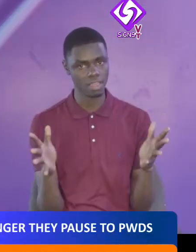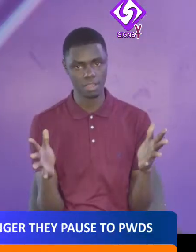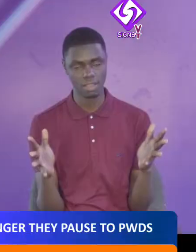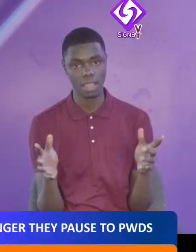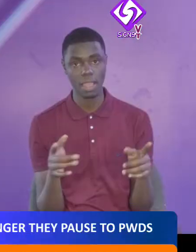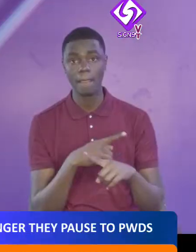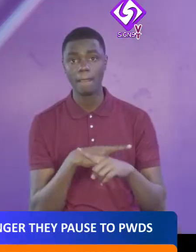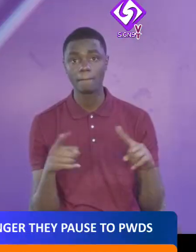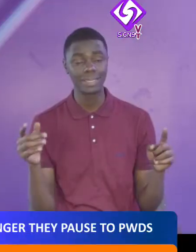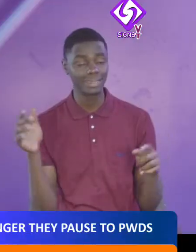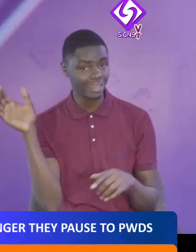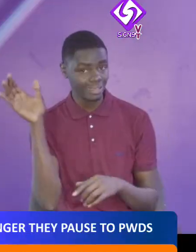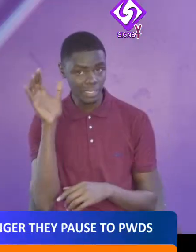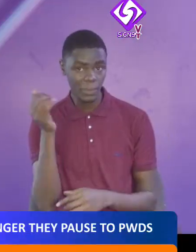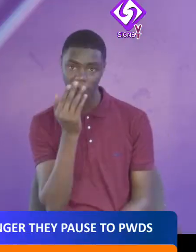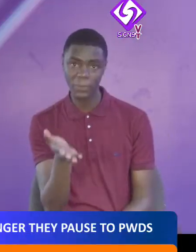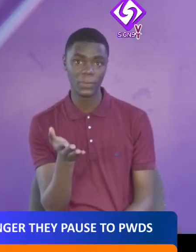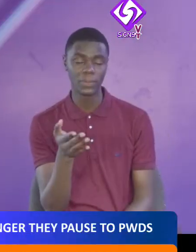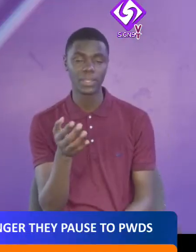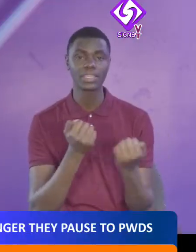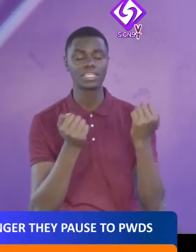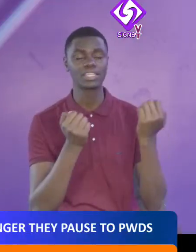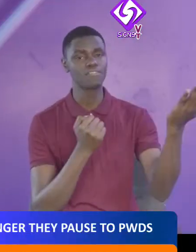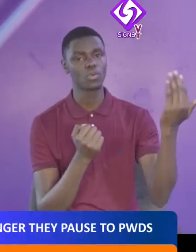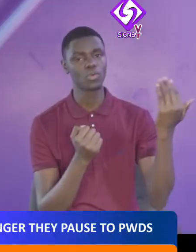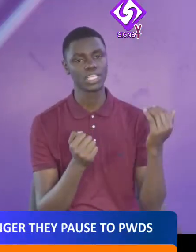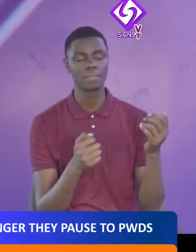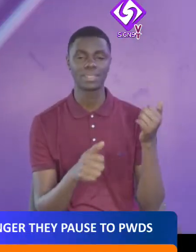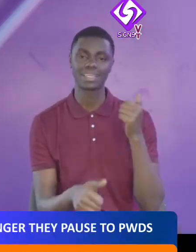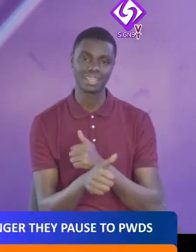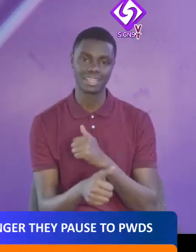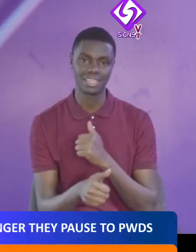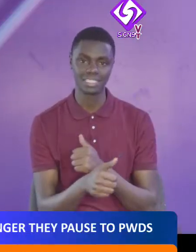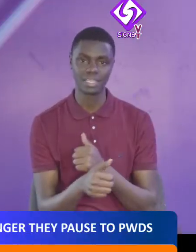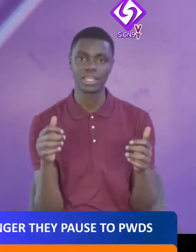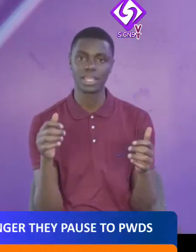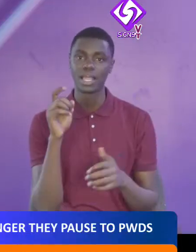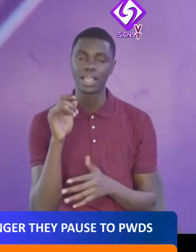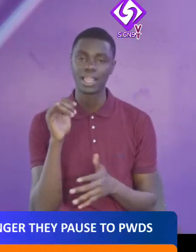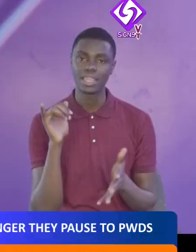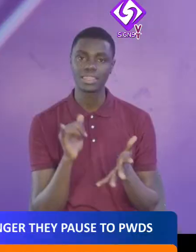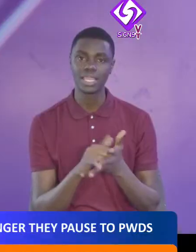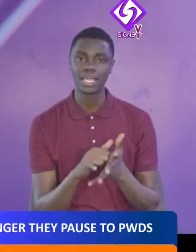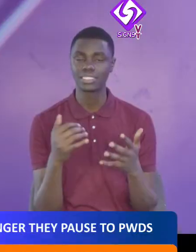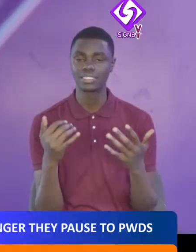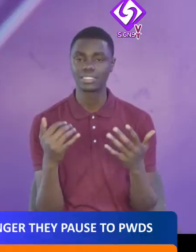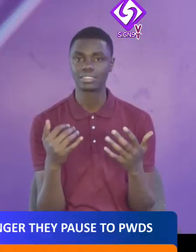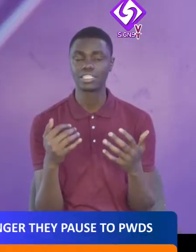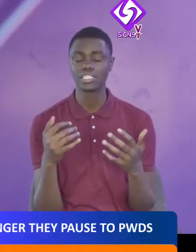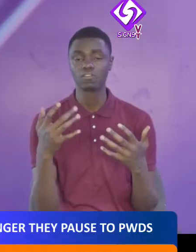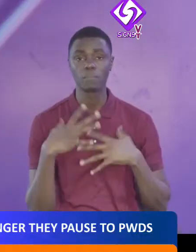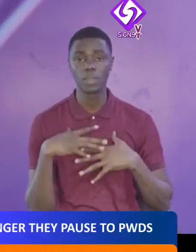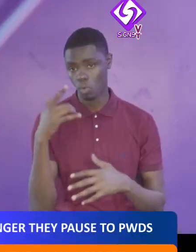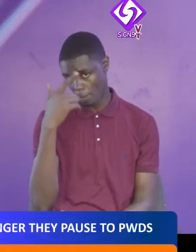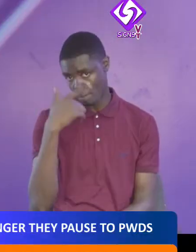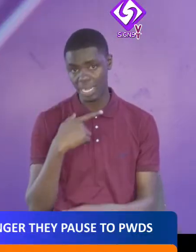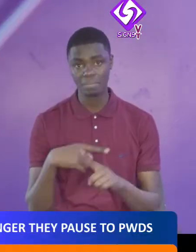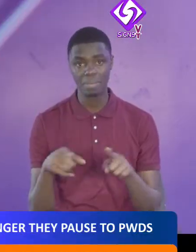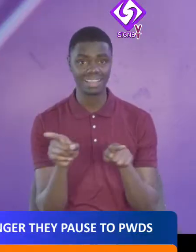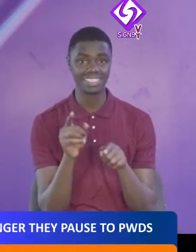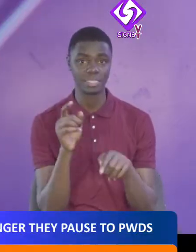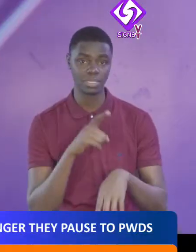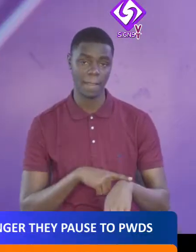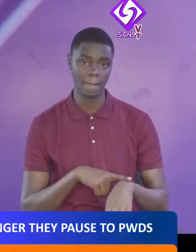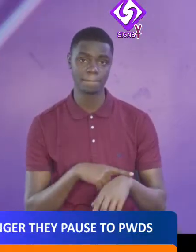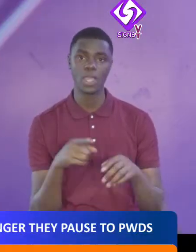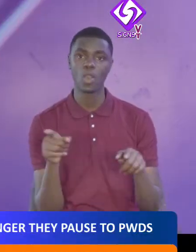But they can't hear also the vehicle is coming. So it's a danger that is posed mostly to persons with visual impairment, but at the same time,